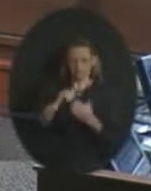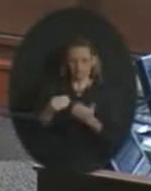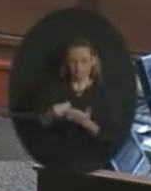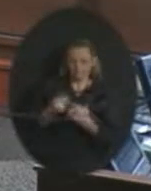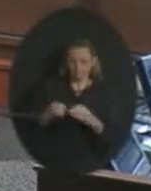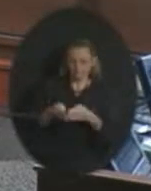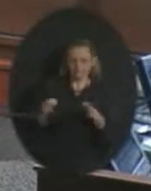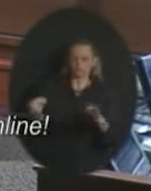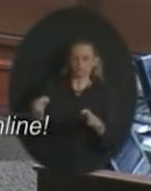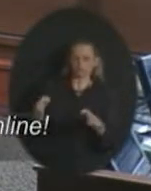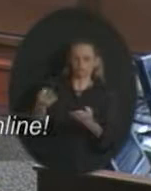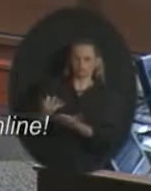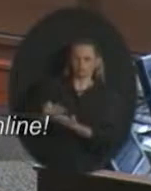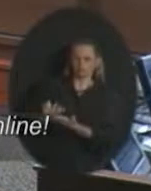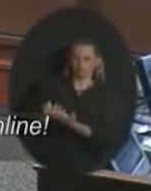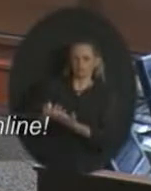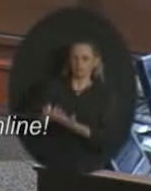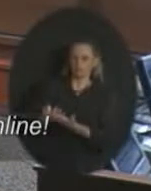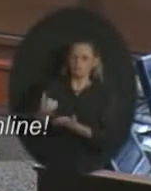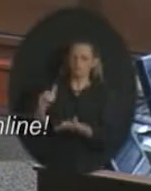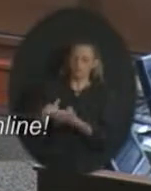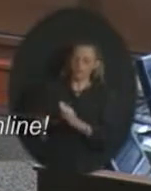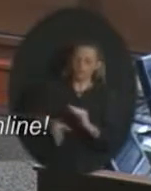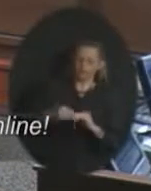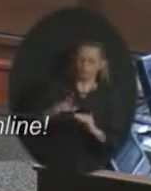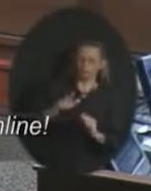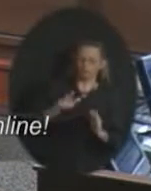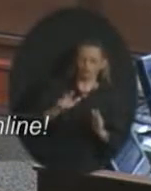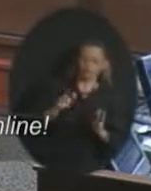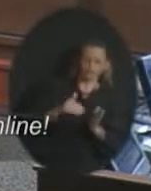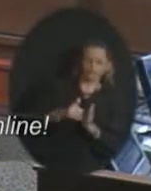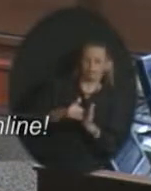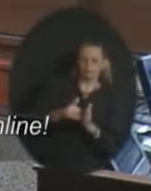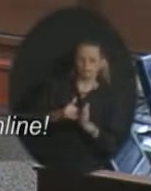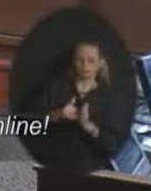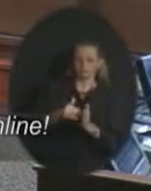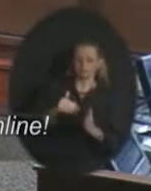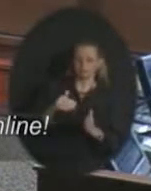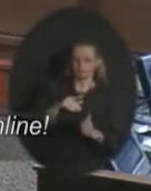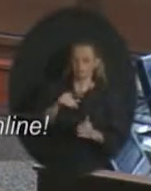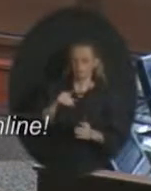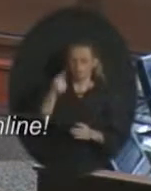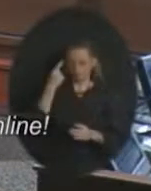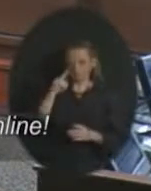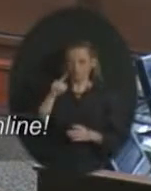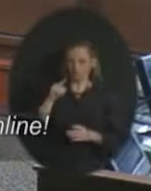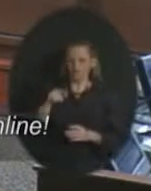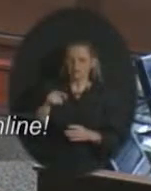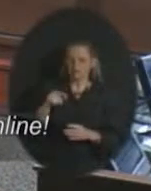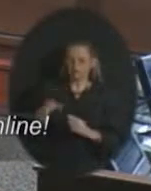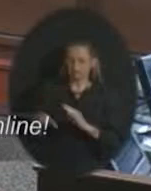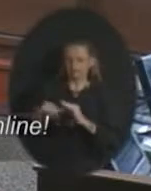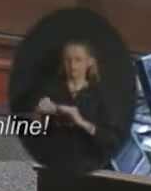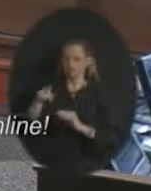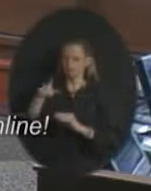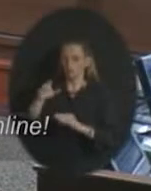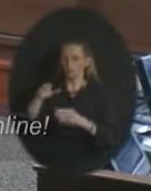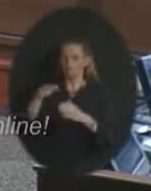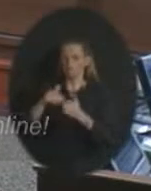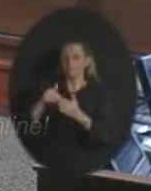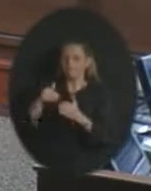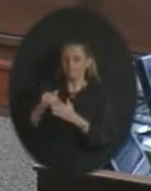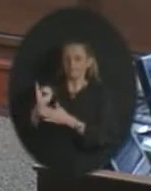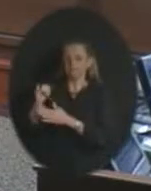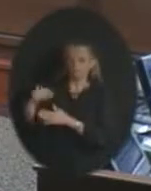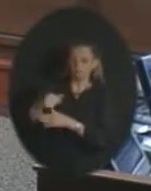And so when you look at the extra $35,000 for the extra $100 million of coverage on our cap, and also the